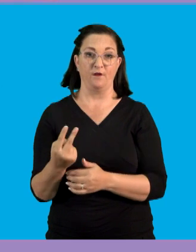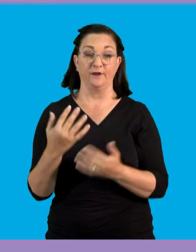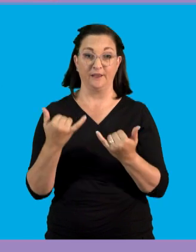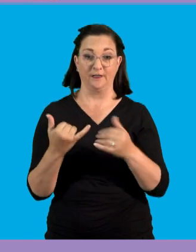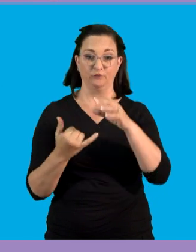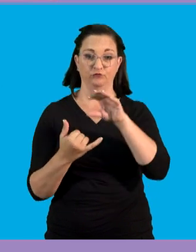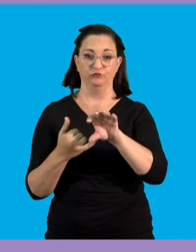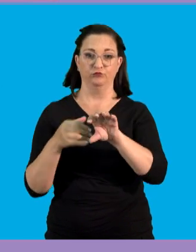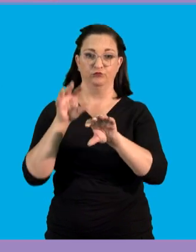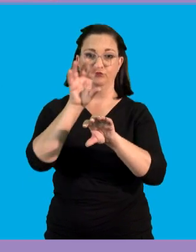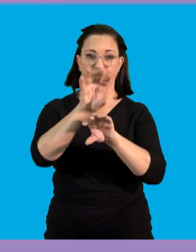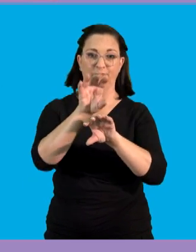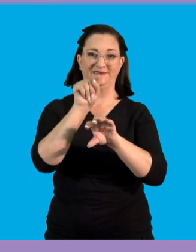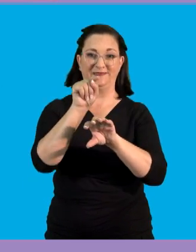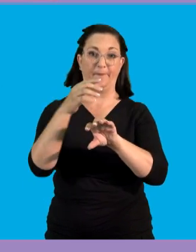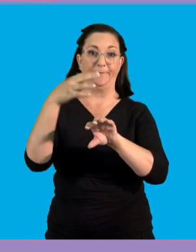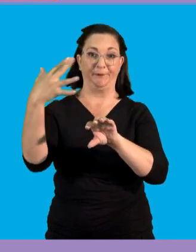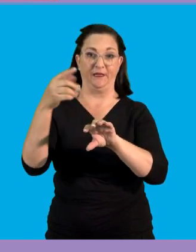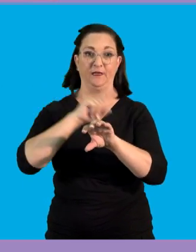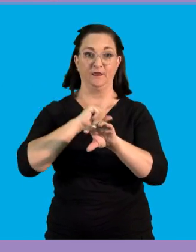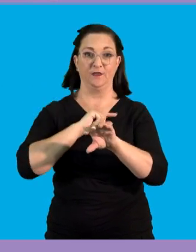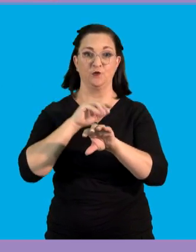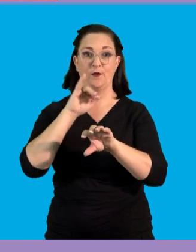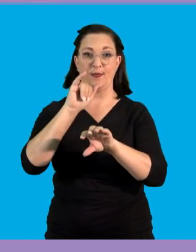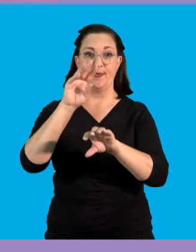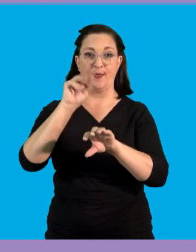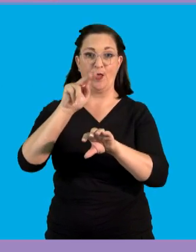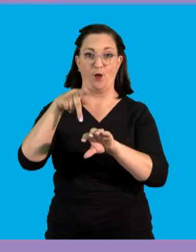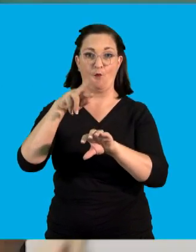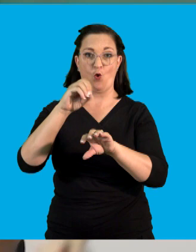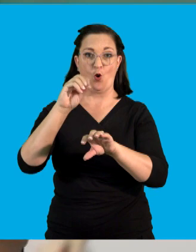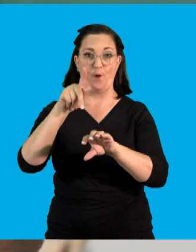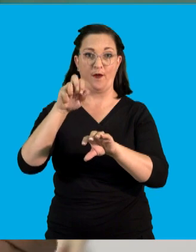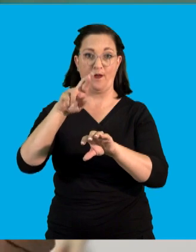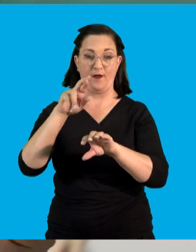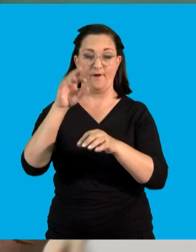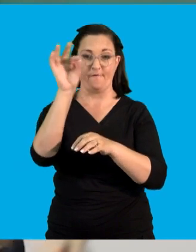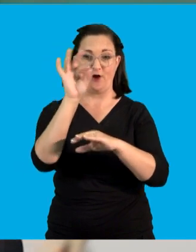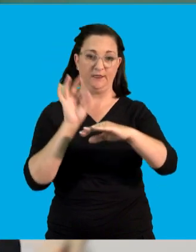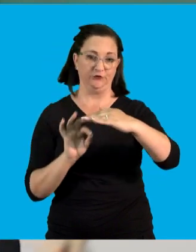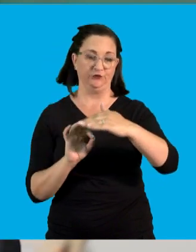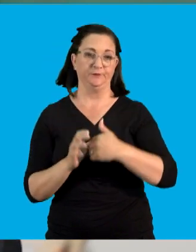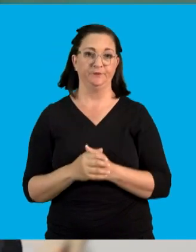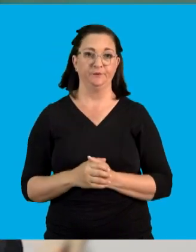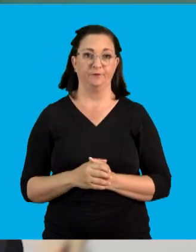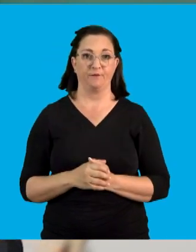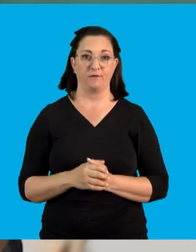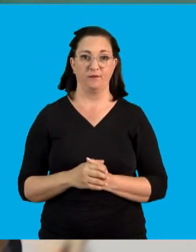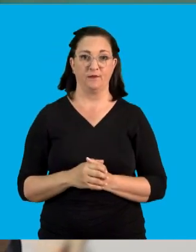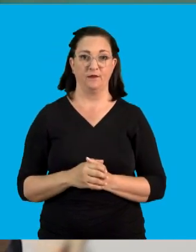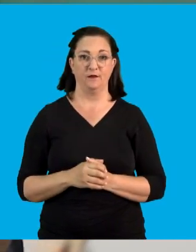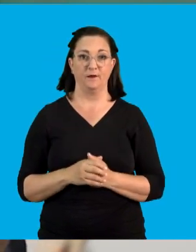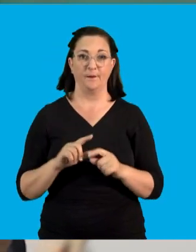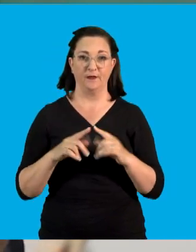an improper fraction. I hope you've seen how we change and switch between the improper fraction and the mixed